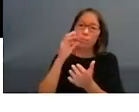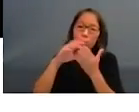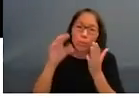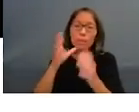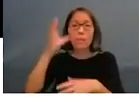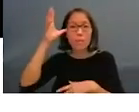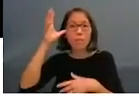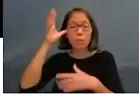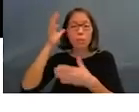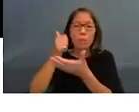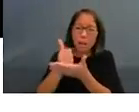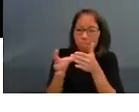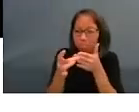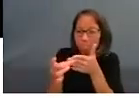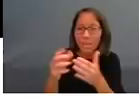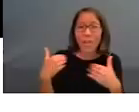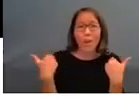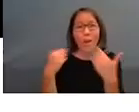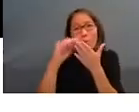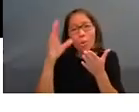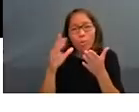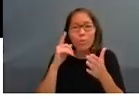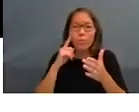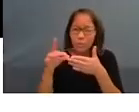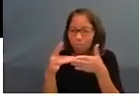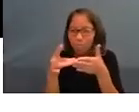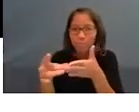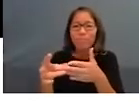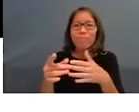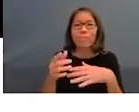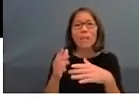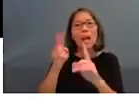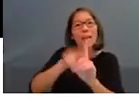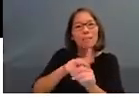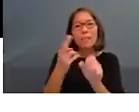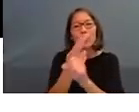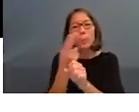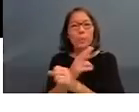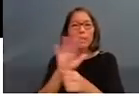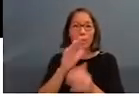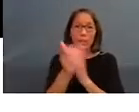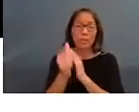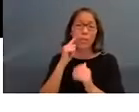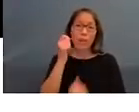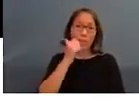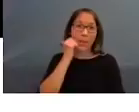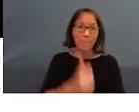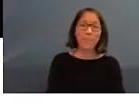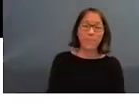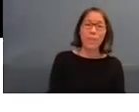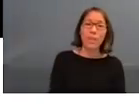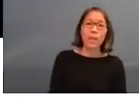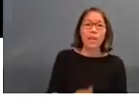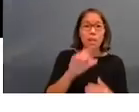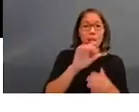our youngest learners, and then to be able to apply those skills in their everyday life. In grades 3 through 8, lessons will be taught